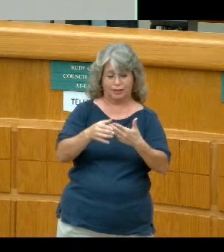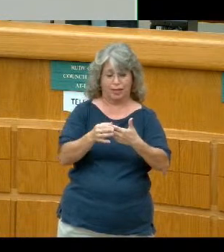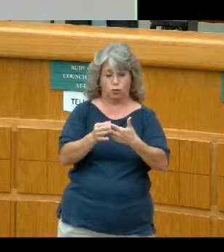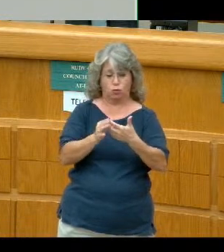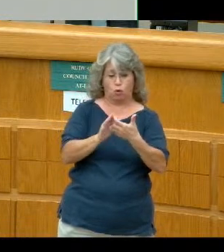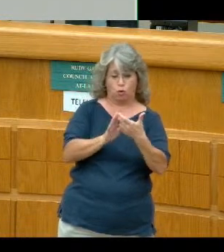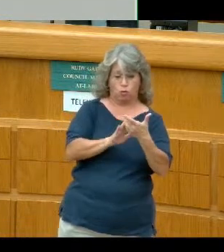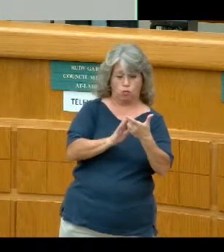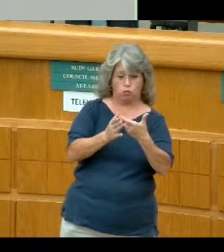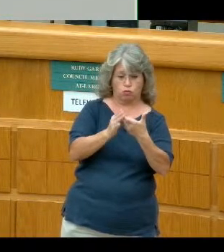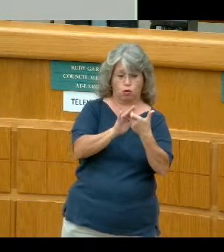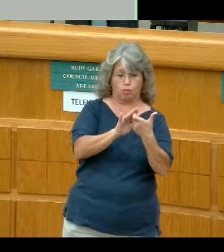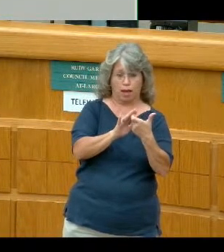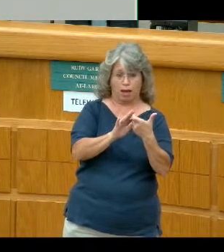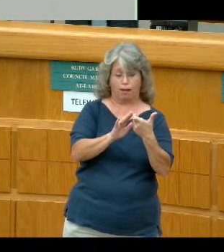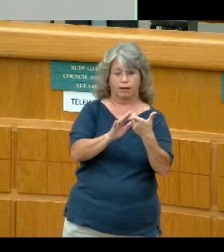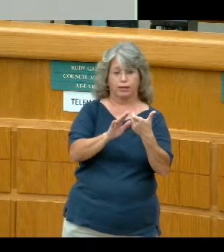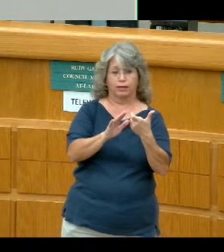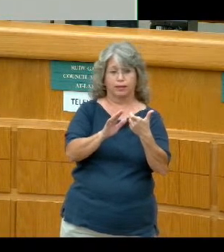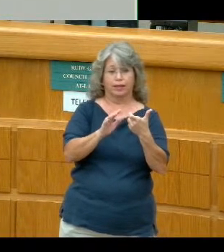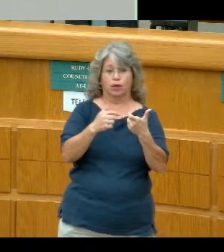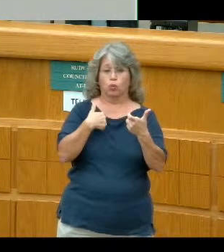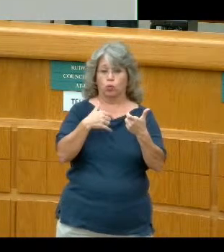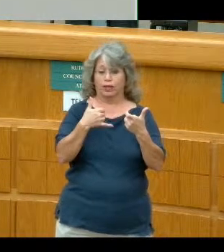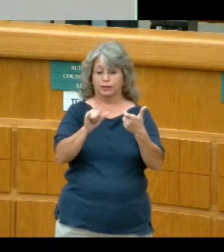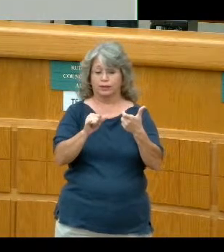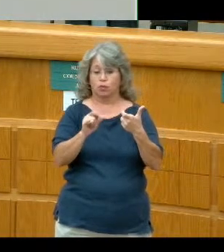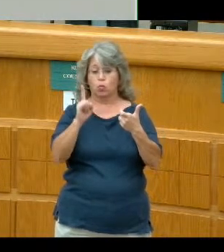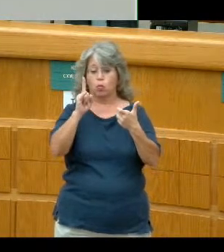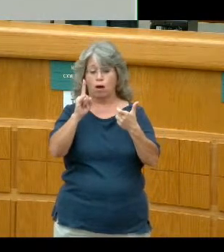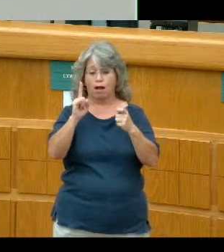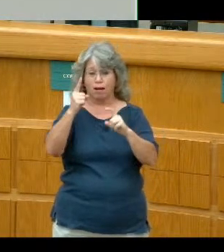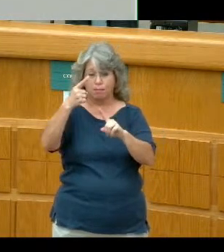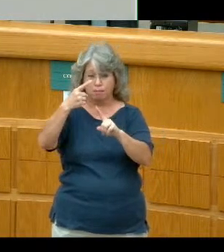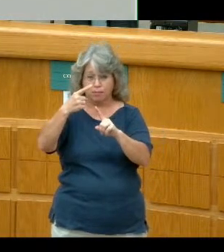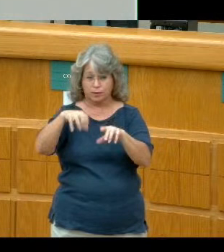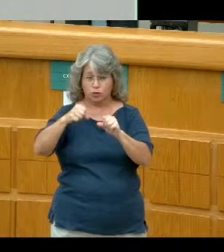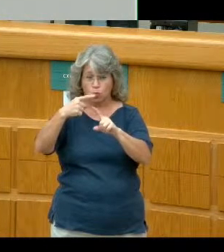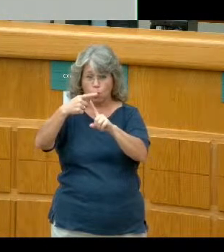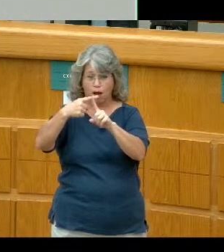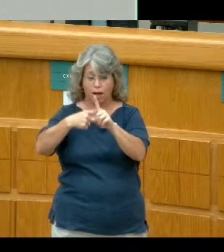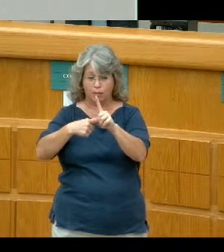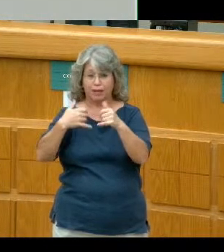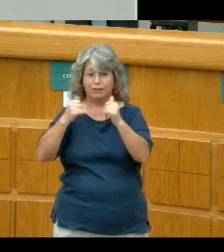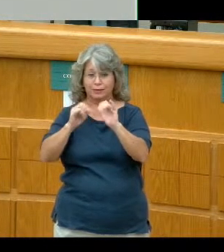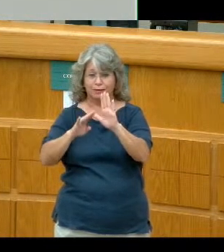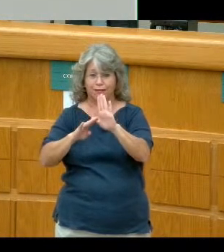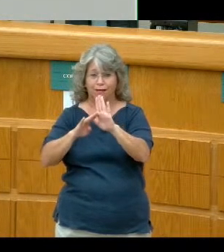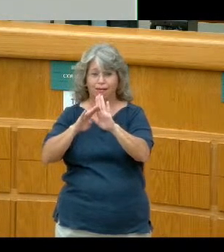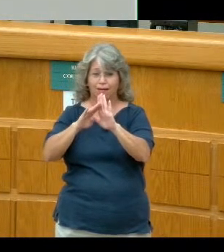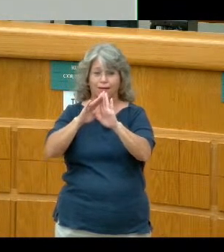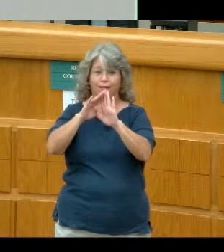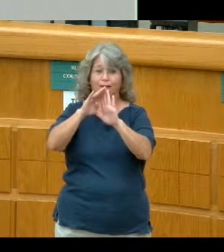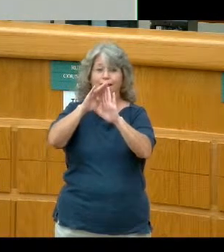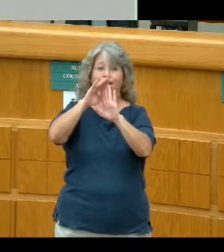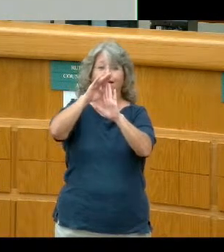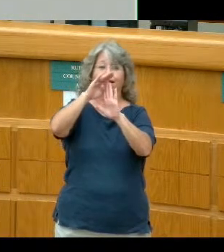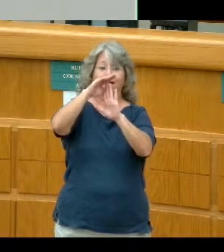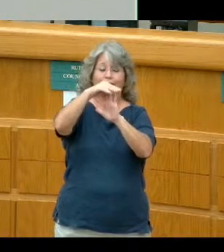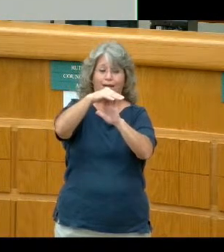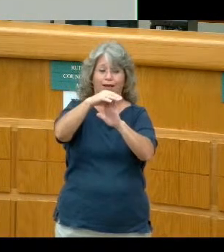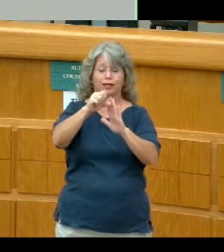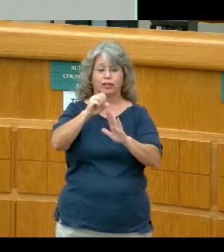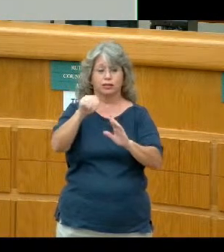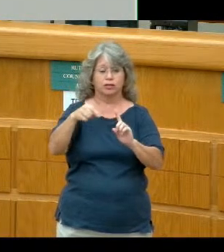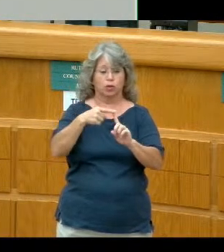we peaked and then started flattening the curve. So remember that. Remember the assumption that I'm putting into this projection that as soon as